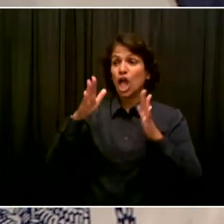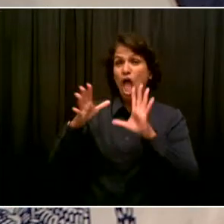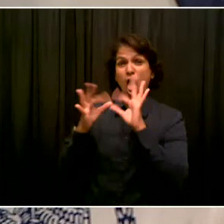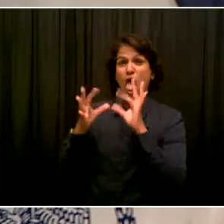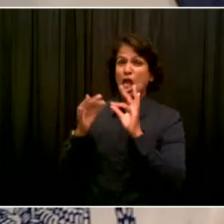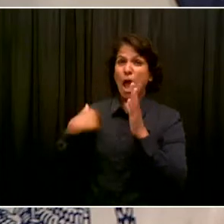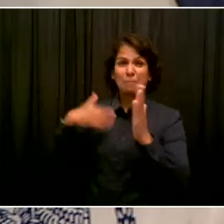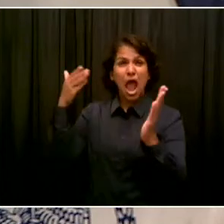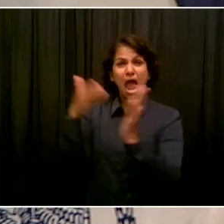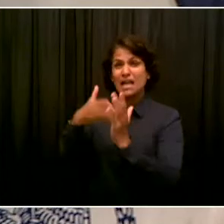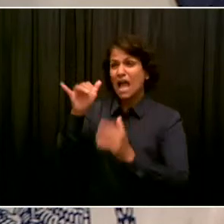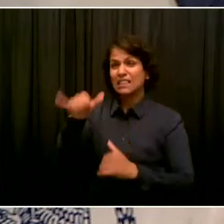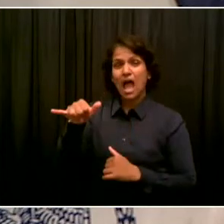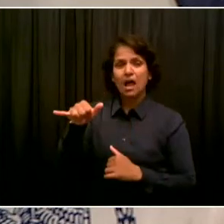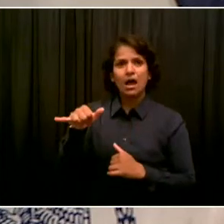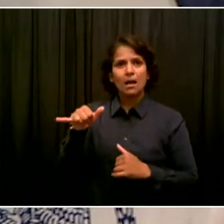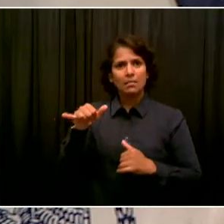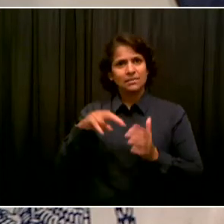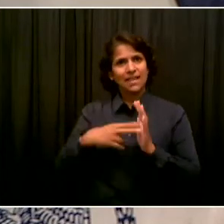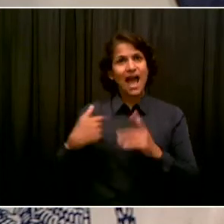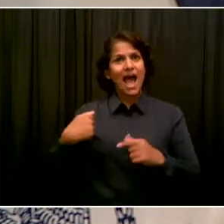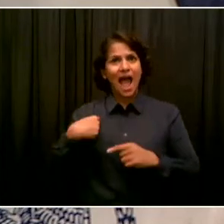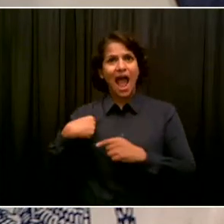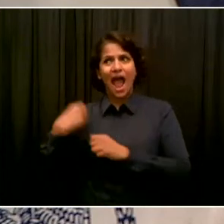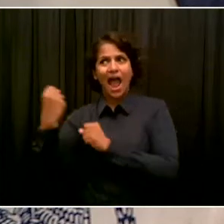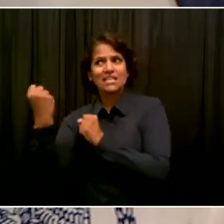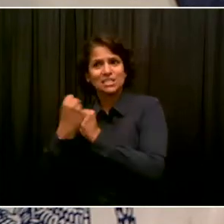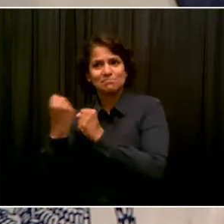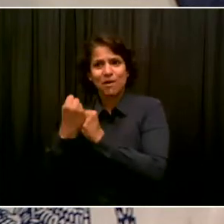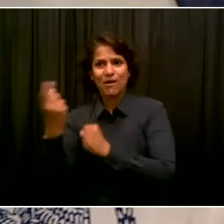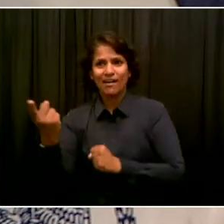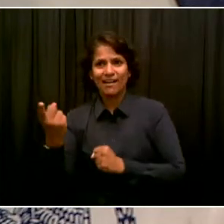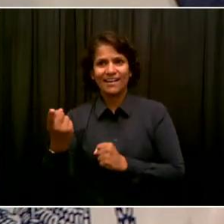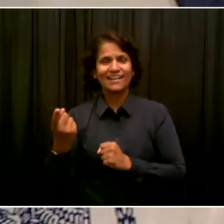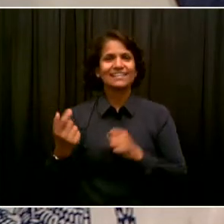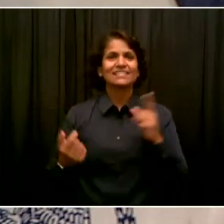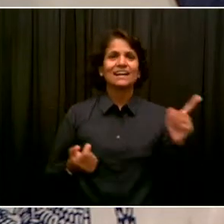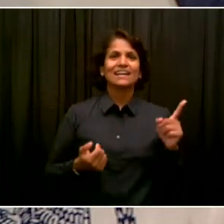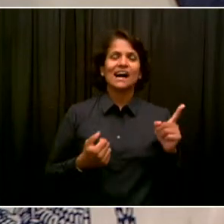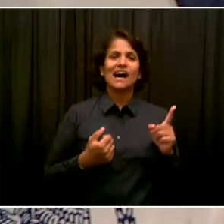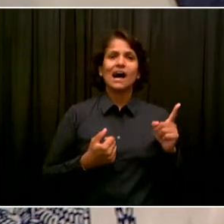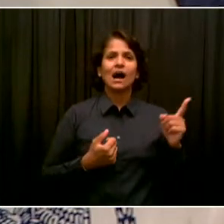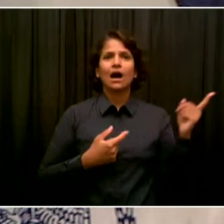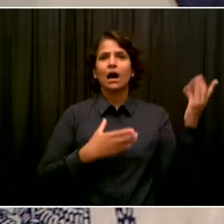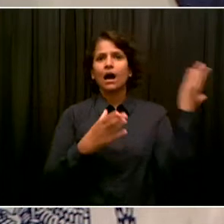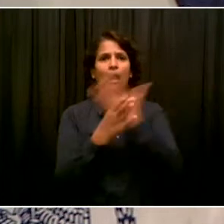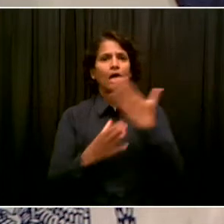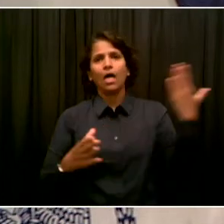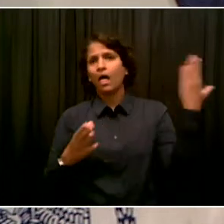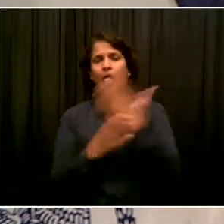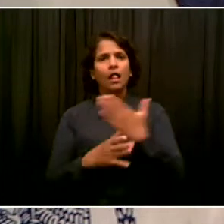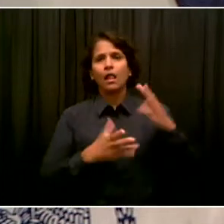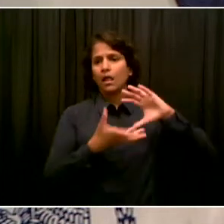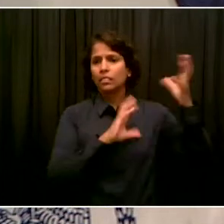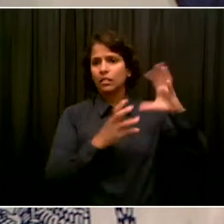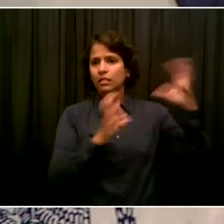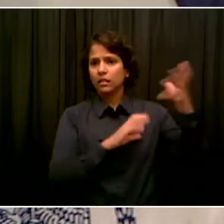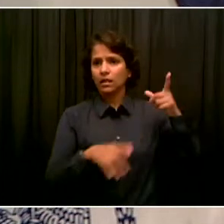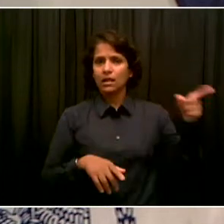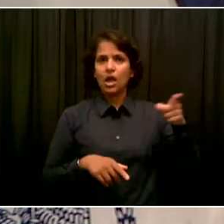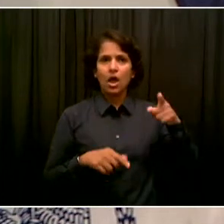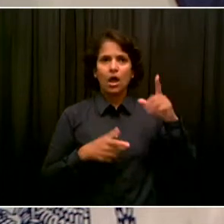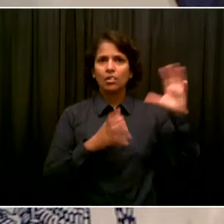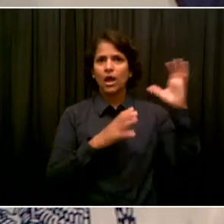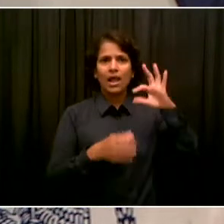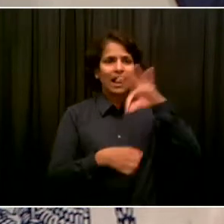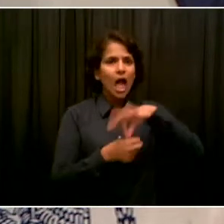many ways, including trying to disrupt our elections. So if their vaccine isn't good enough, then they